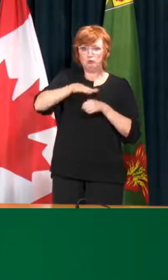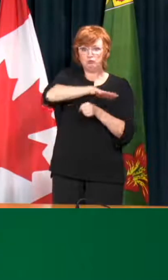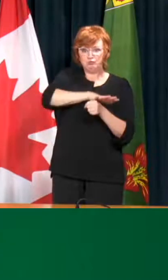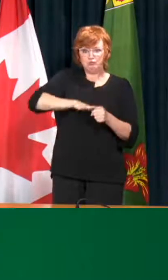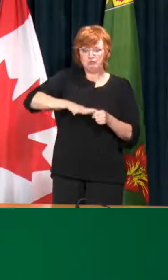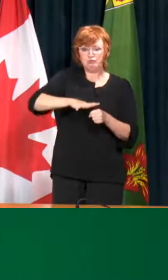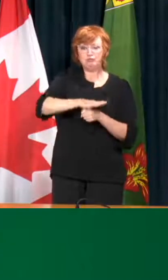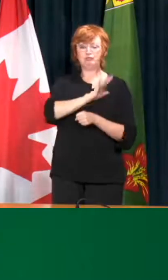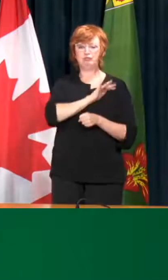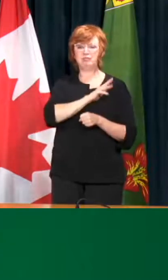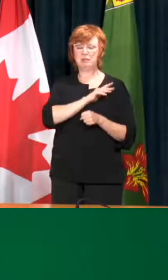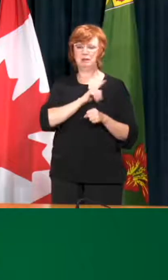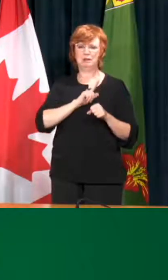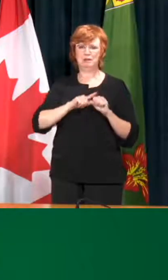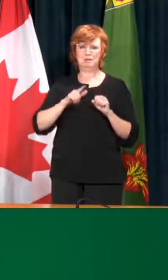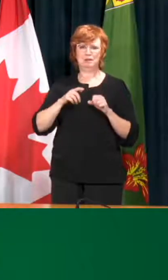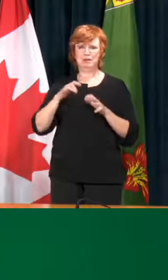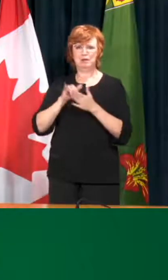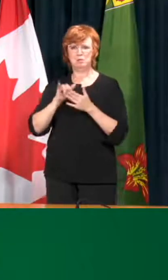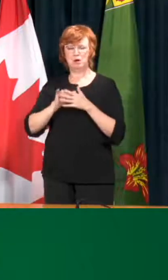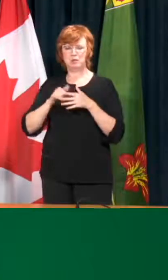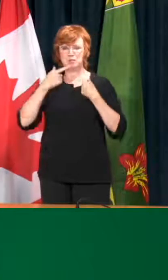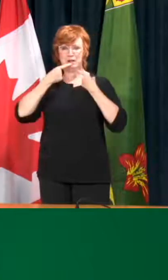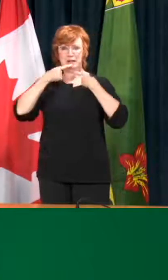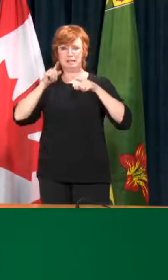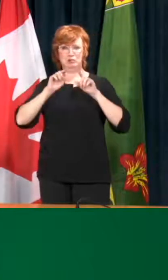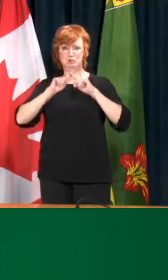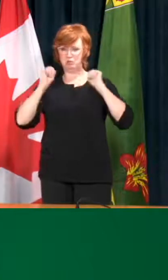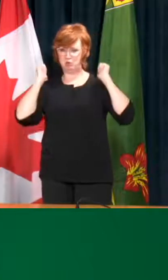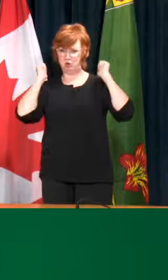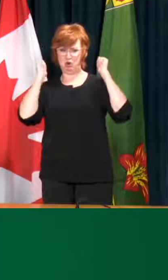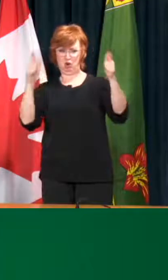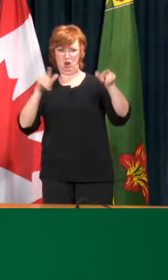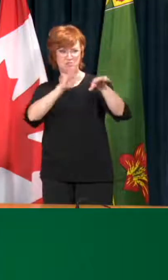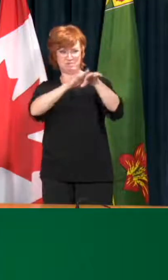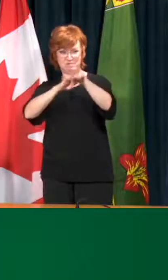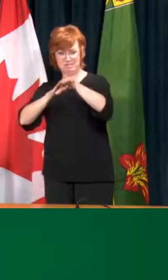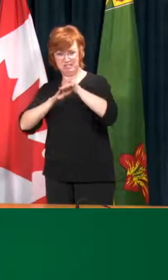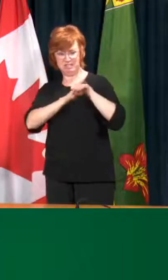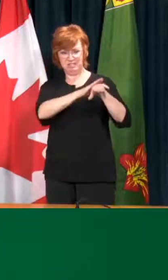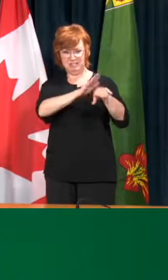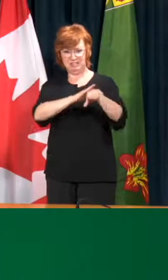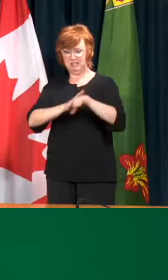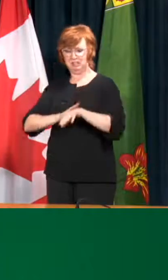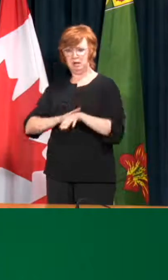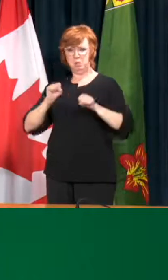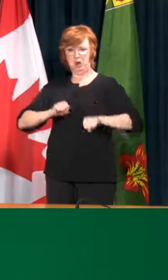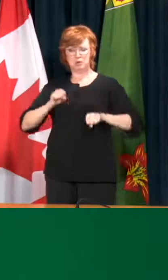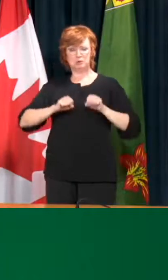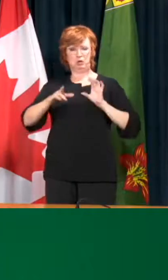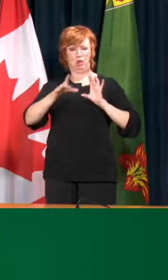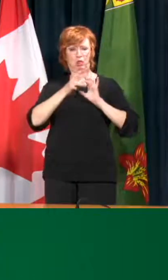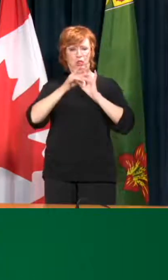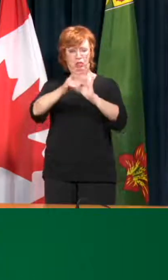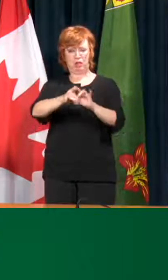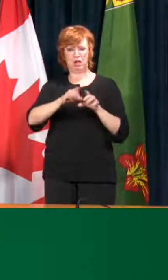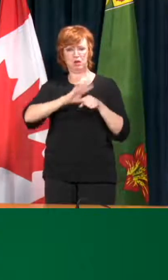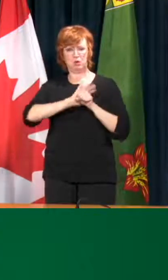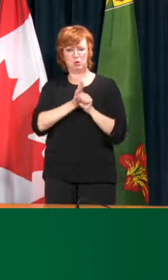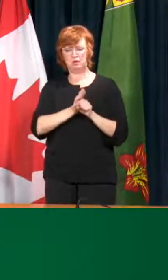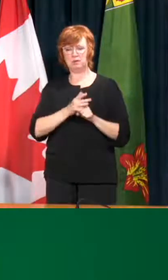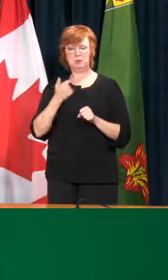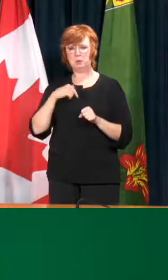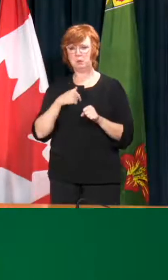bigger, up to 150 in some settings. Be comfortable that those are not settings where transmission